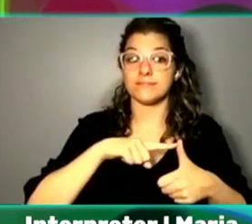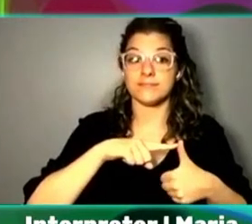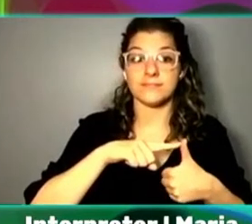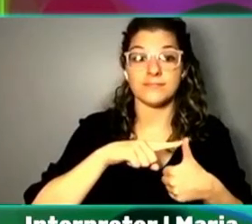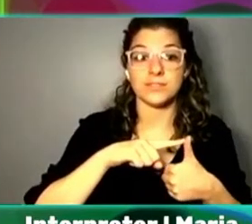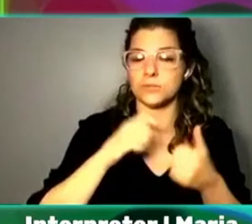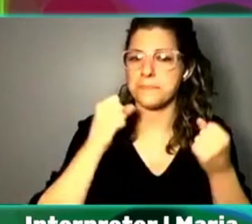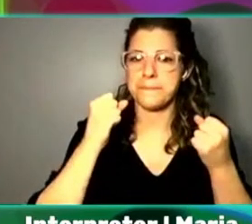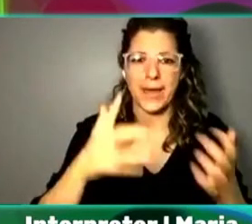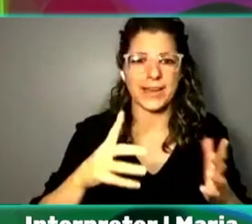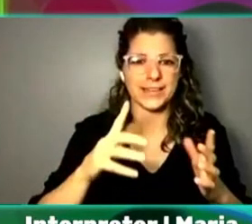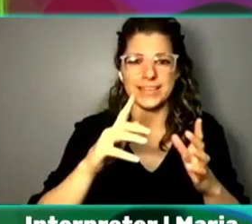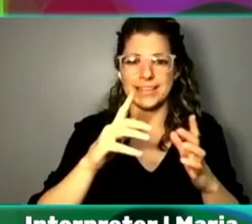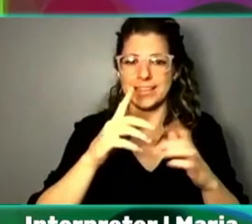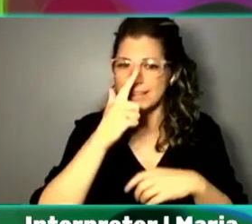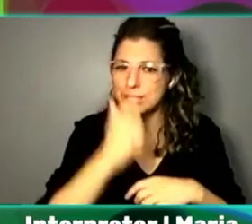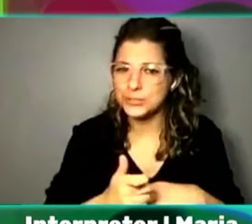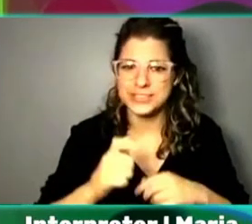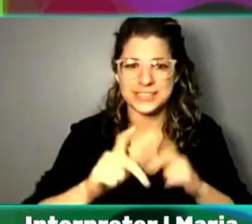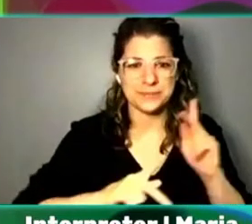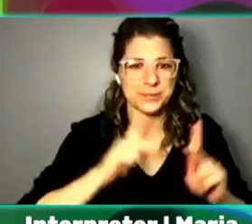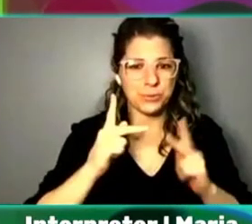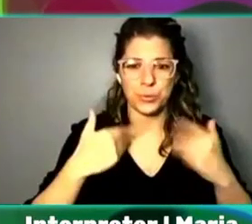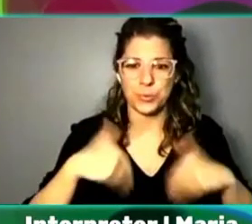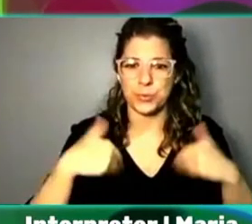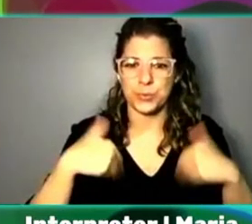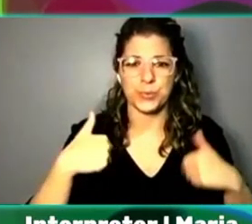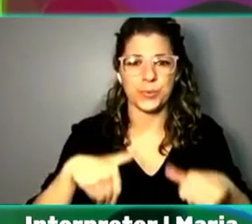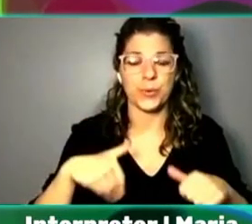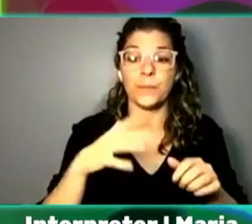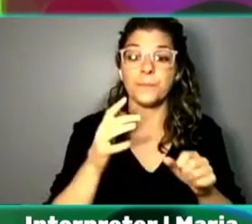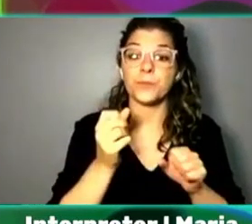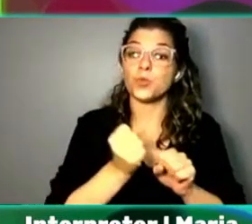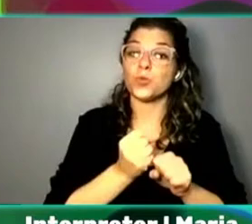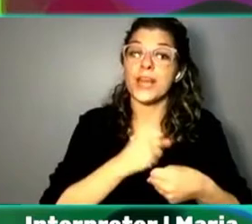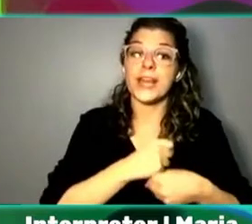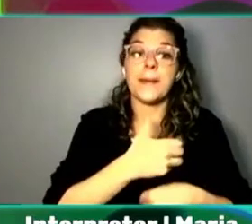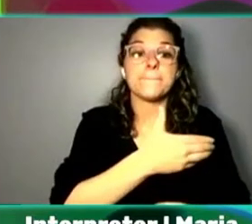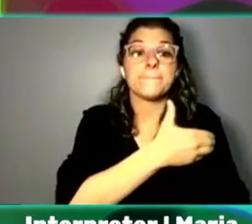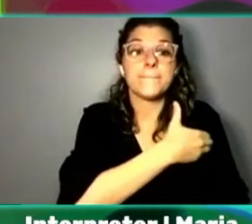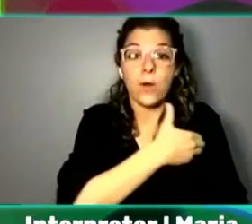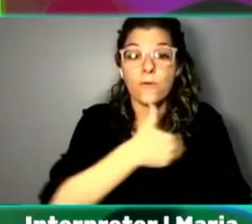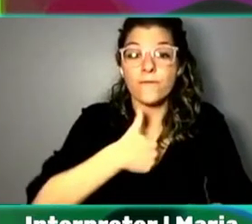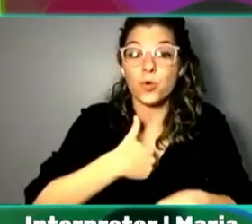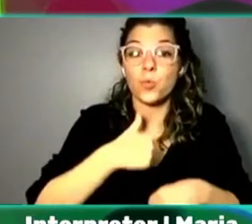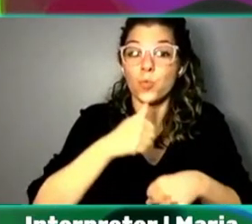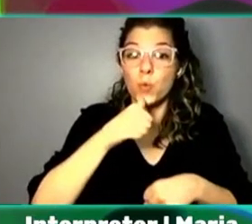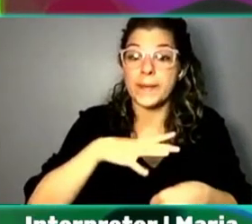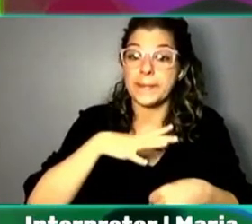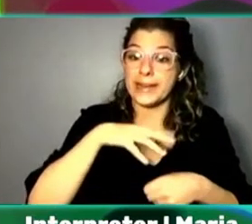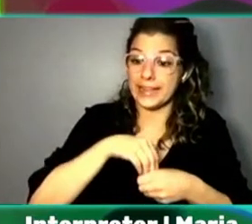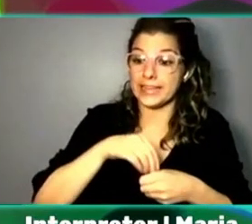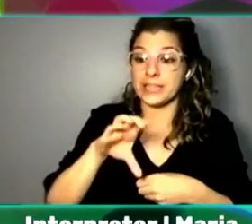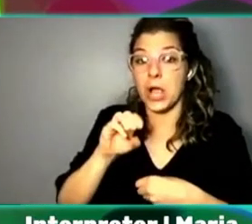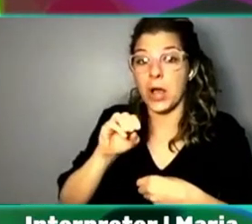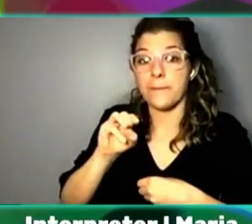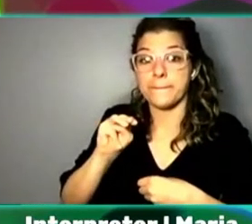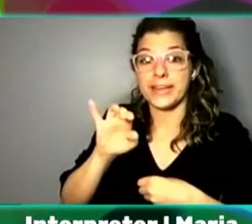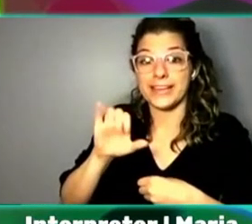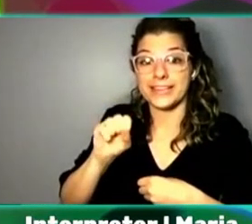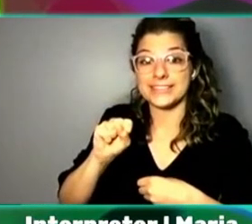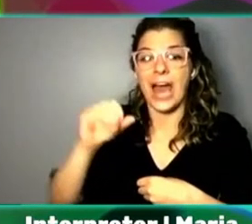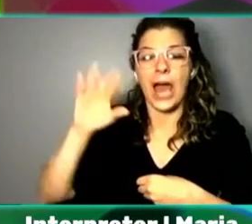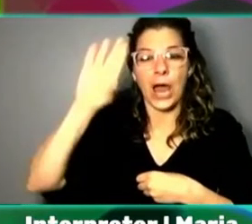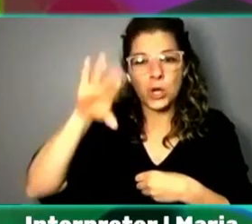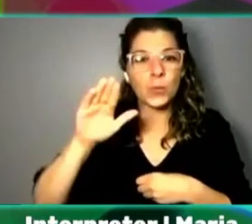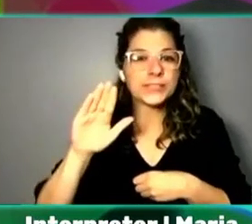many interesting individuals. So, creating powerful women in comics. I know it seems like,